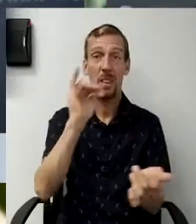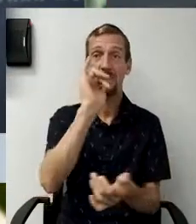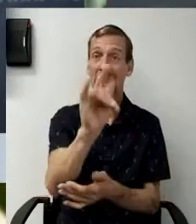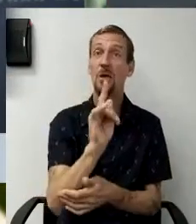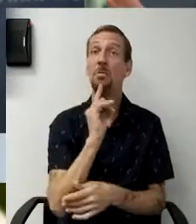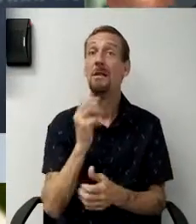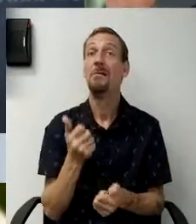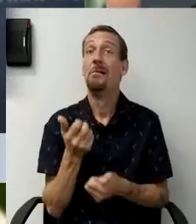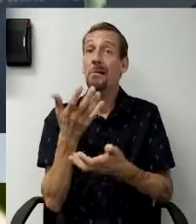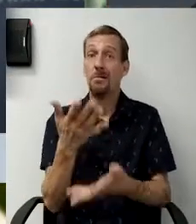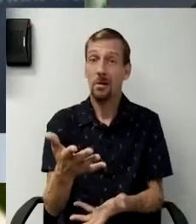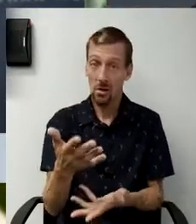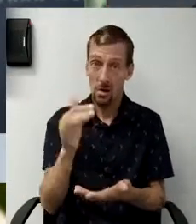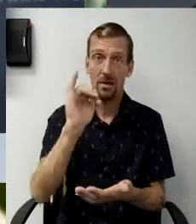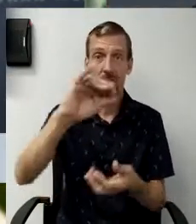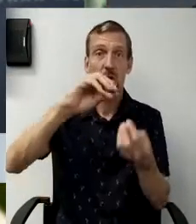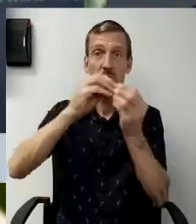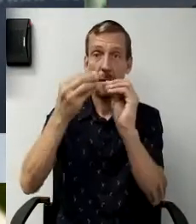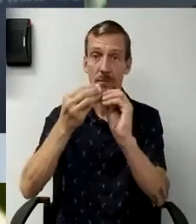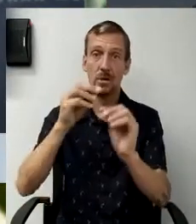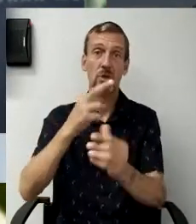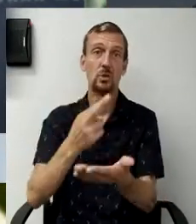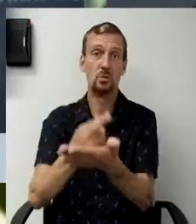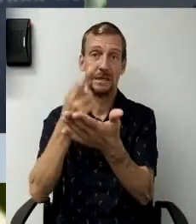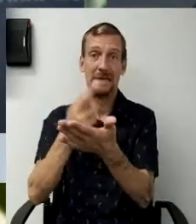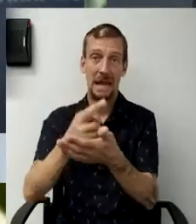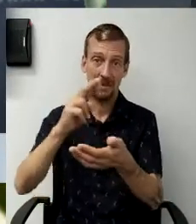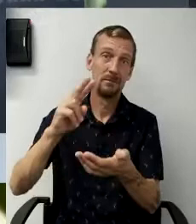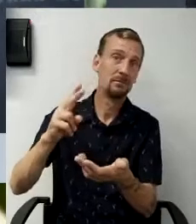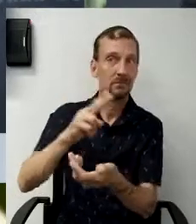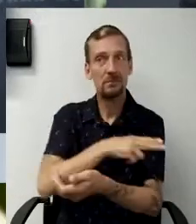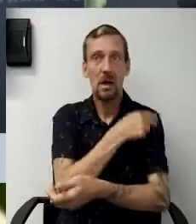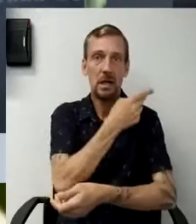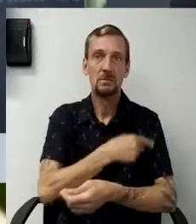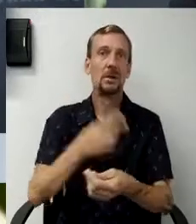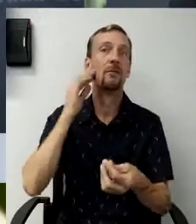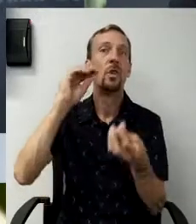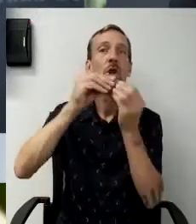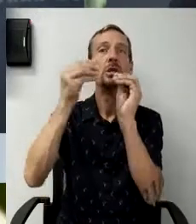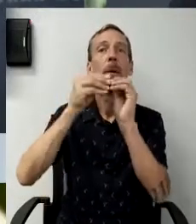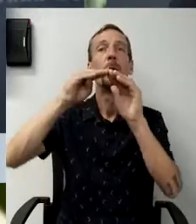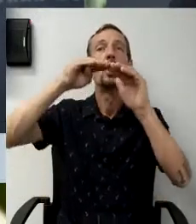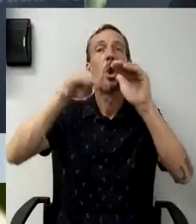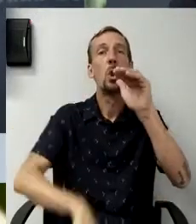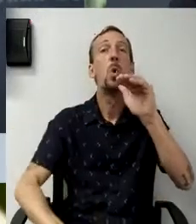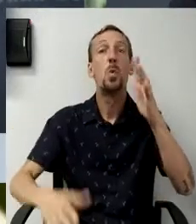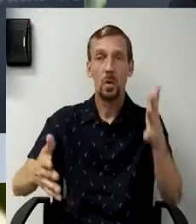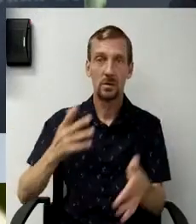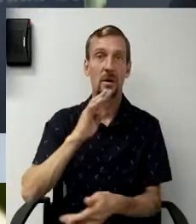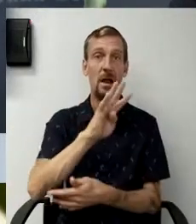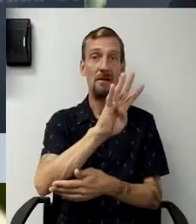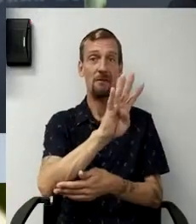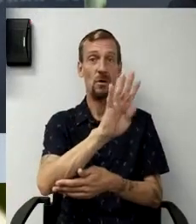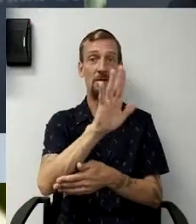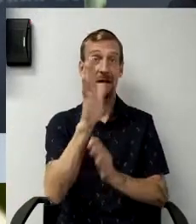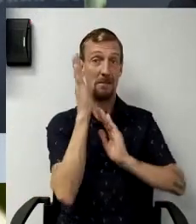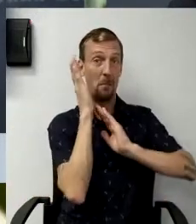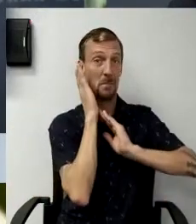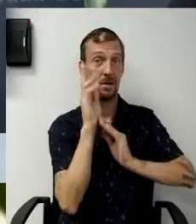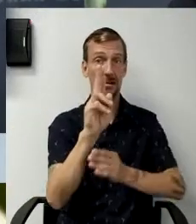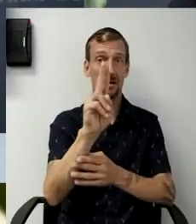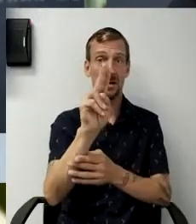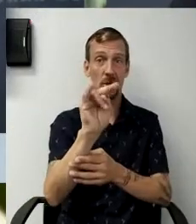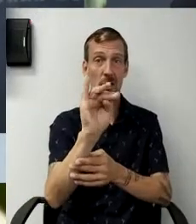the census at the rehab hospital to run on the lower end. In fact, in that 45-bed unit,